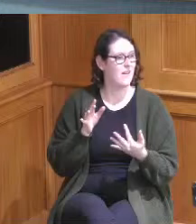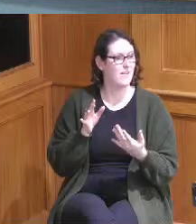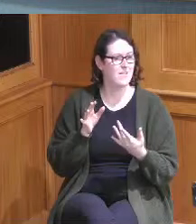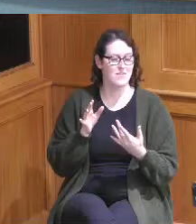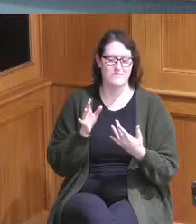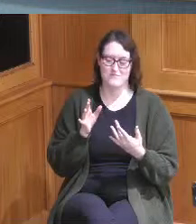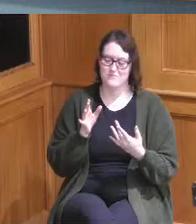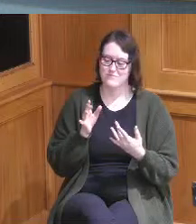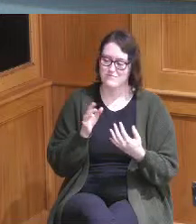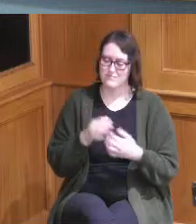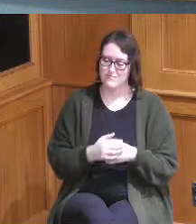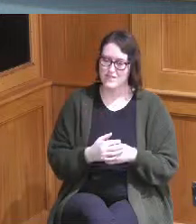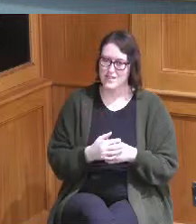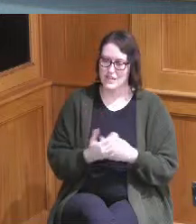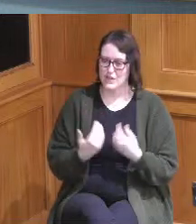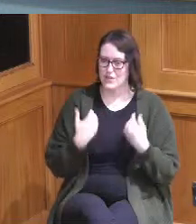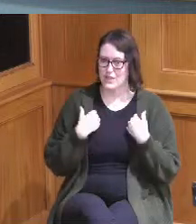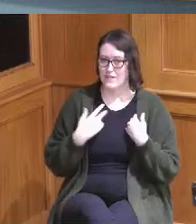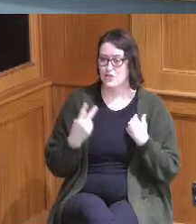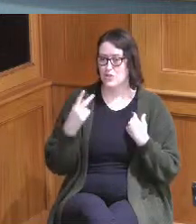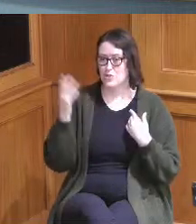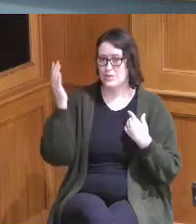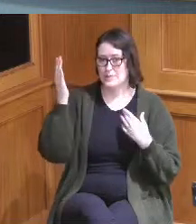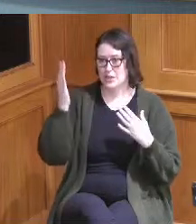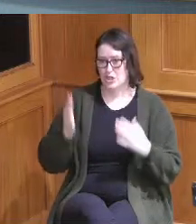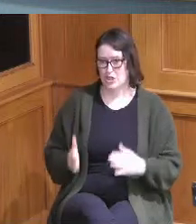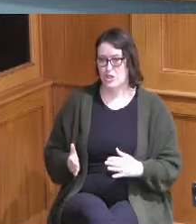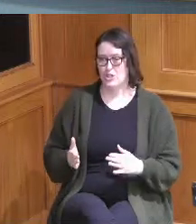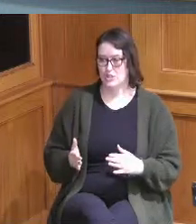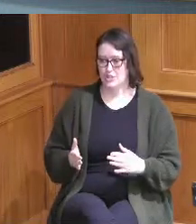go to, we have two speakers.